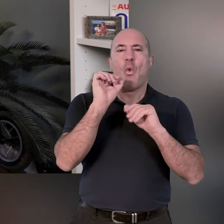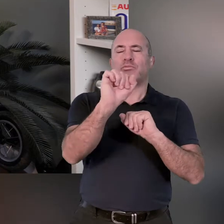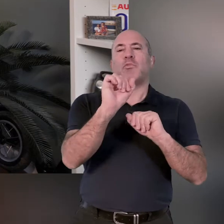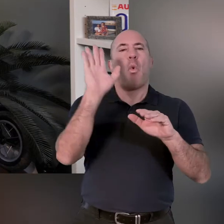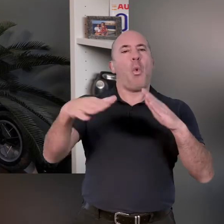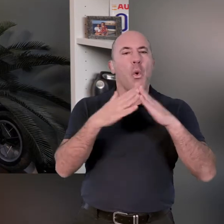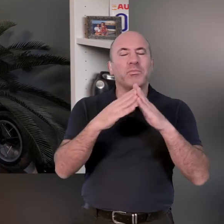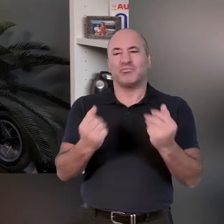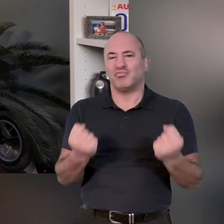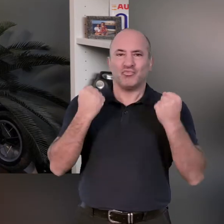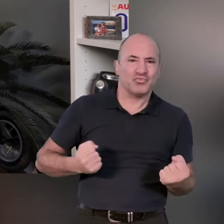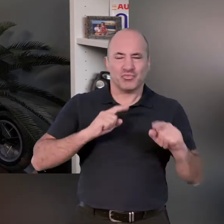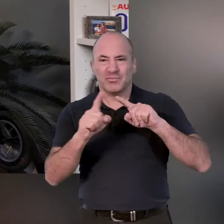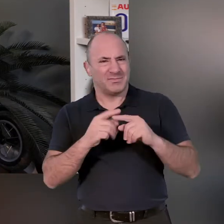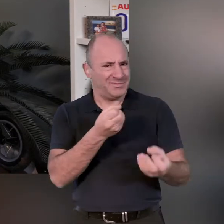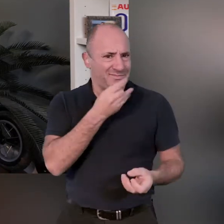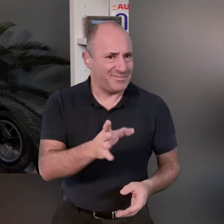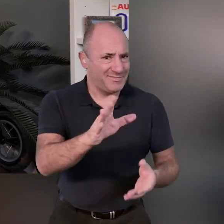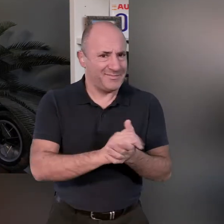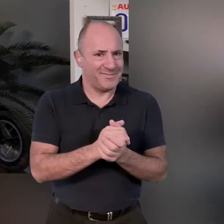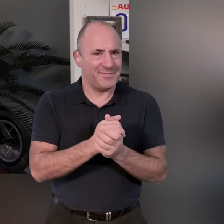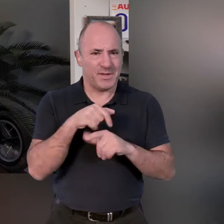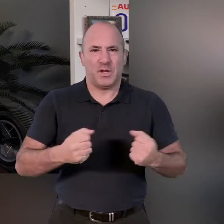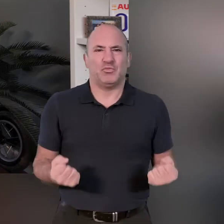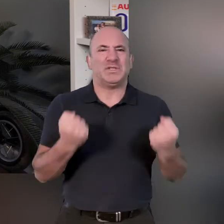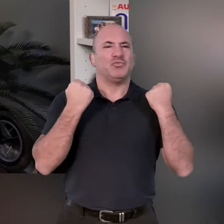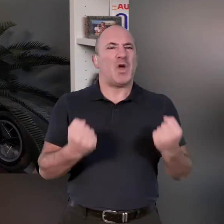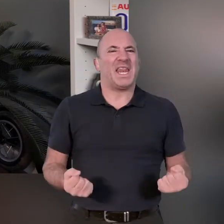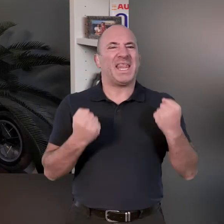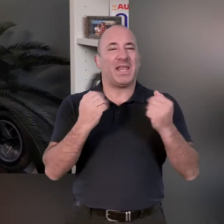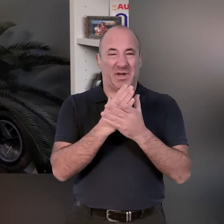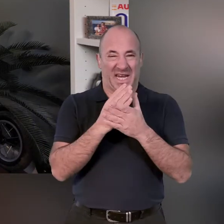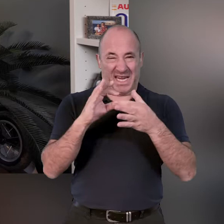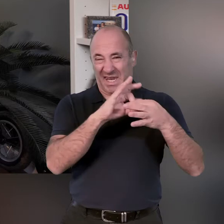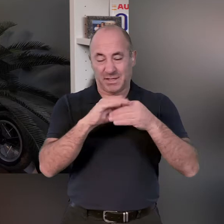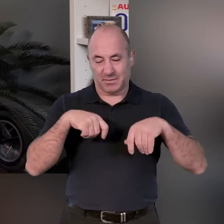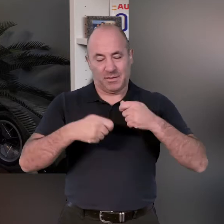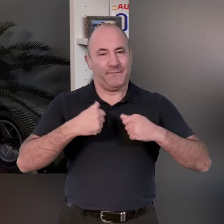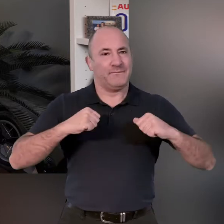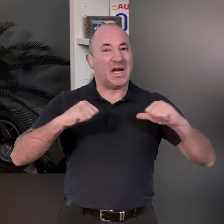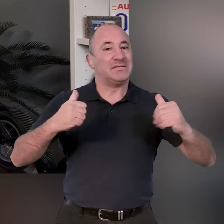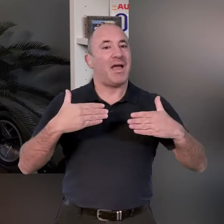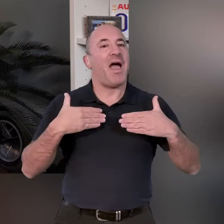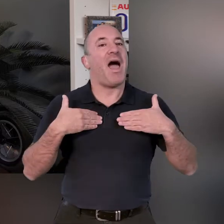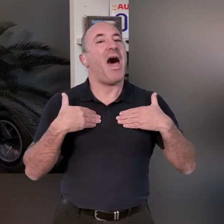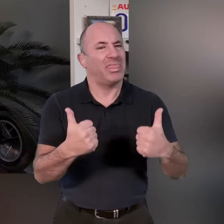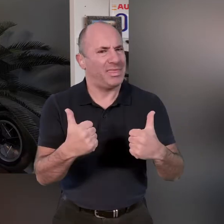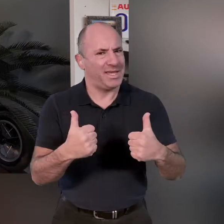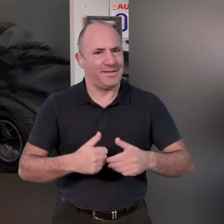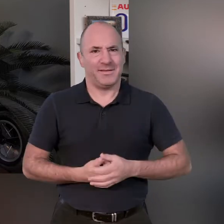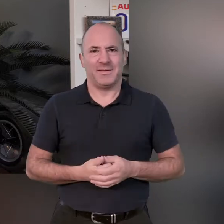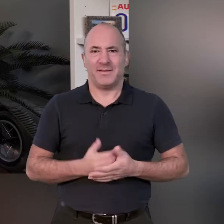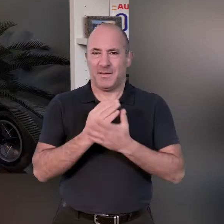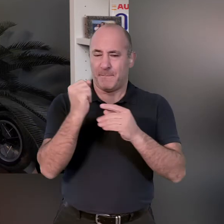training in your own time, which is absolutely fantastic. Resistance training is a big part of what makes up getting fit